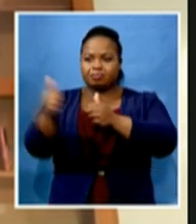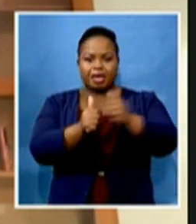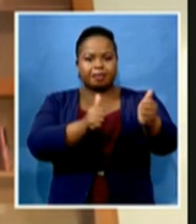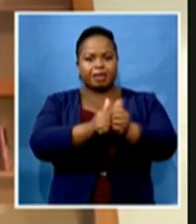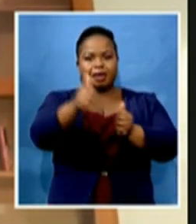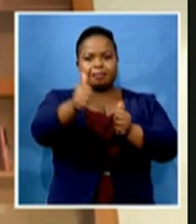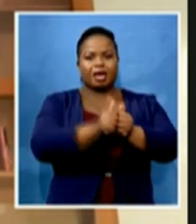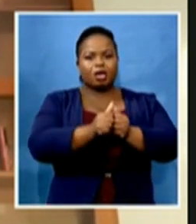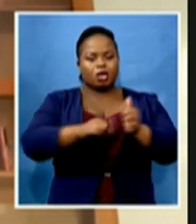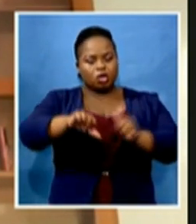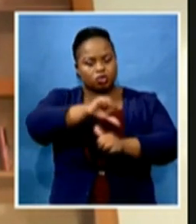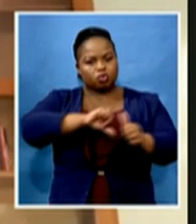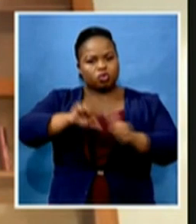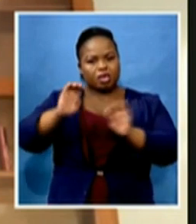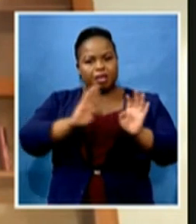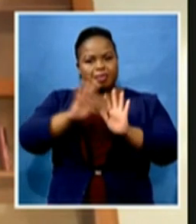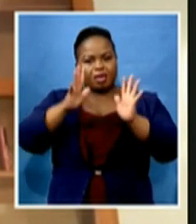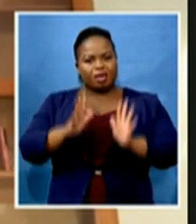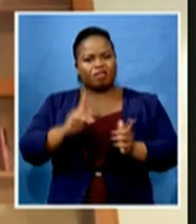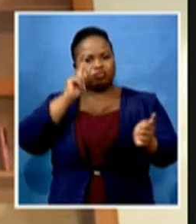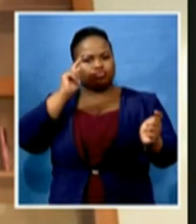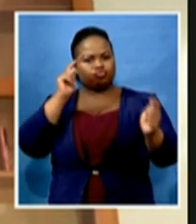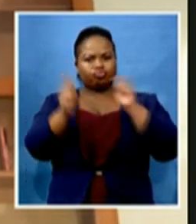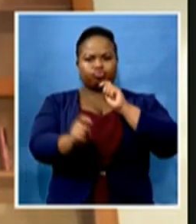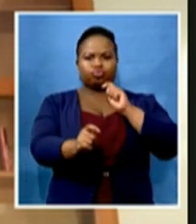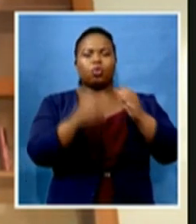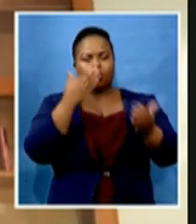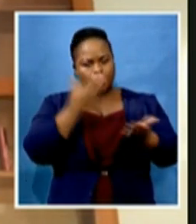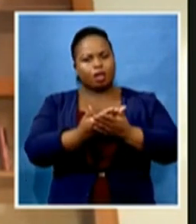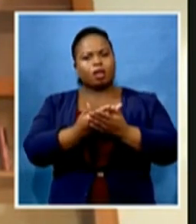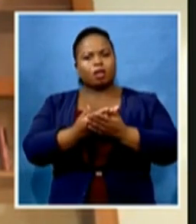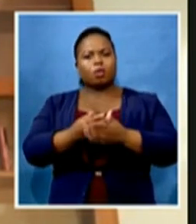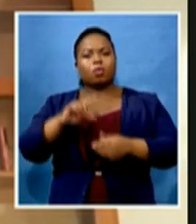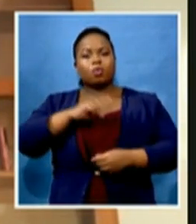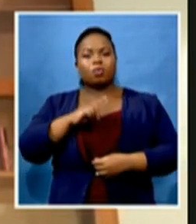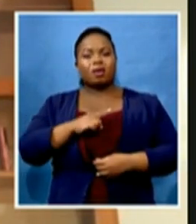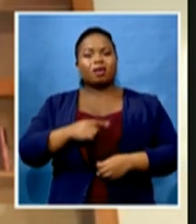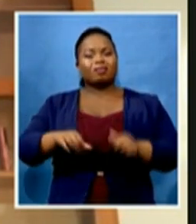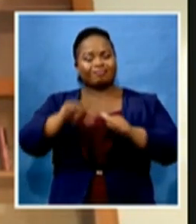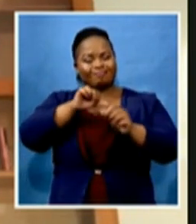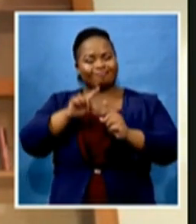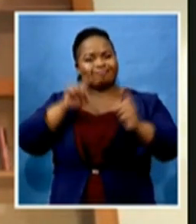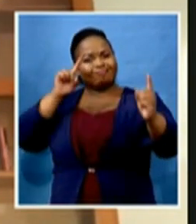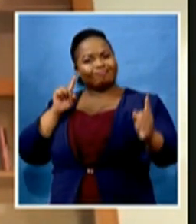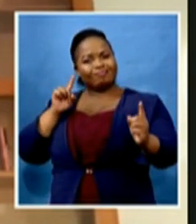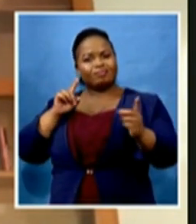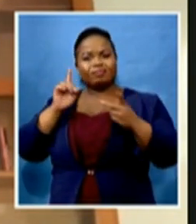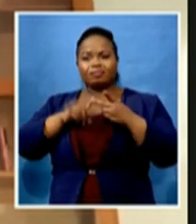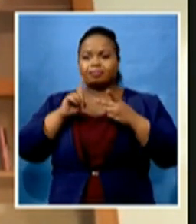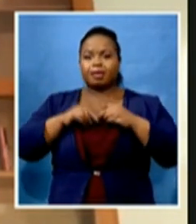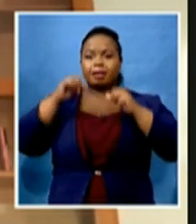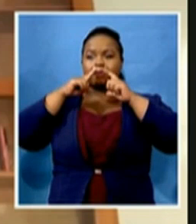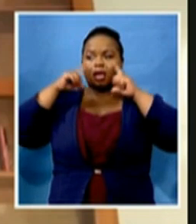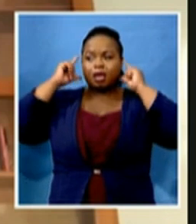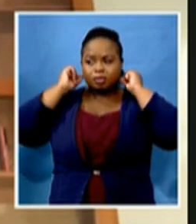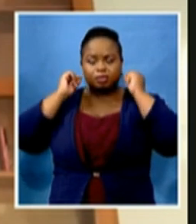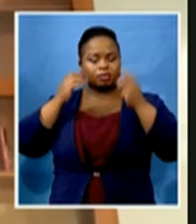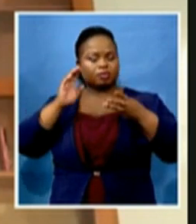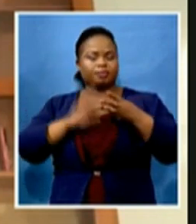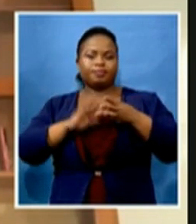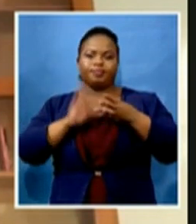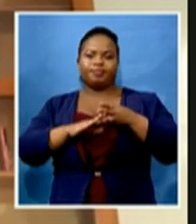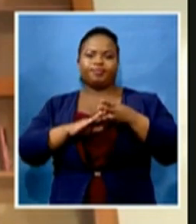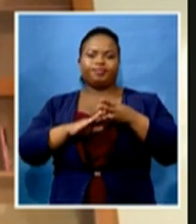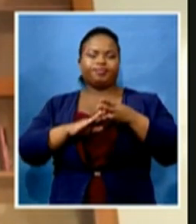whole new culture of distancing, of use of masks, of use of cough etiquette,